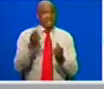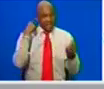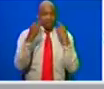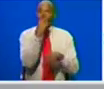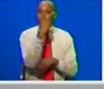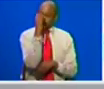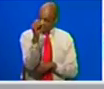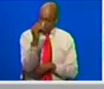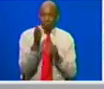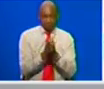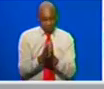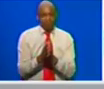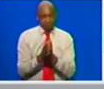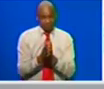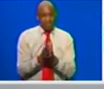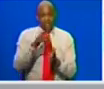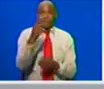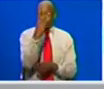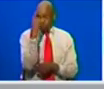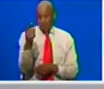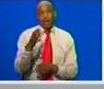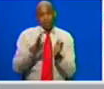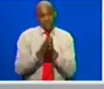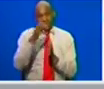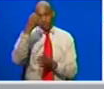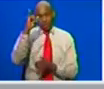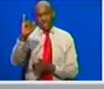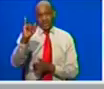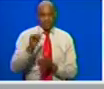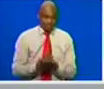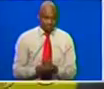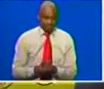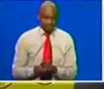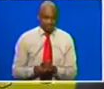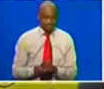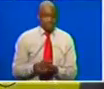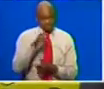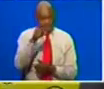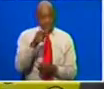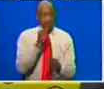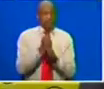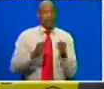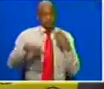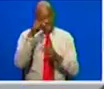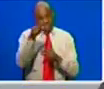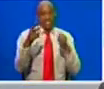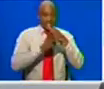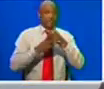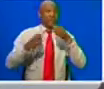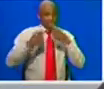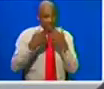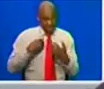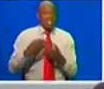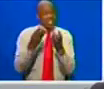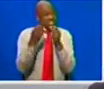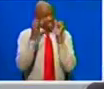2-0 away from home, followed up with 2-1 win victory against Sony. Things started working out for us. Winning 7 matches in a row, it's not